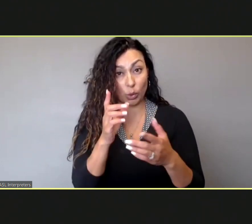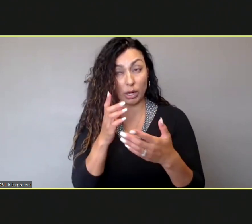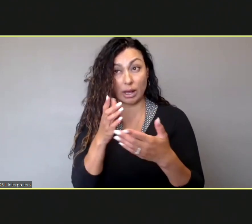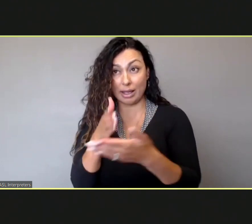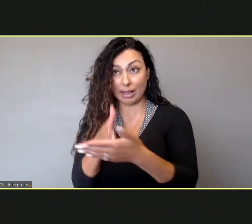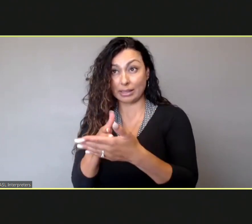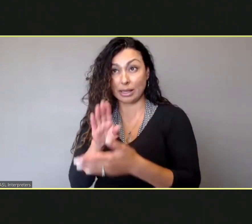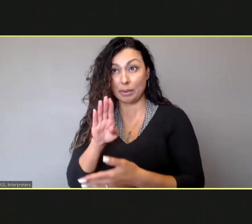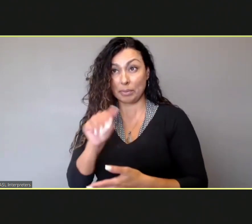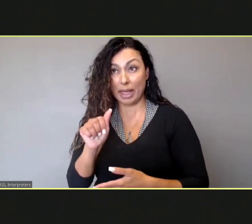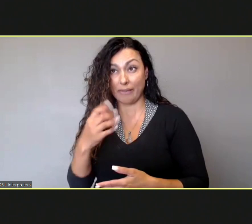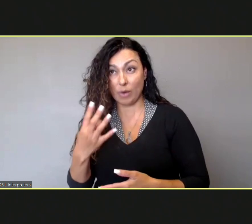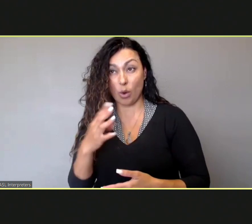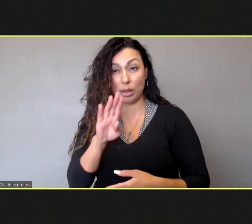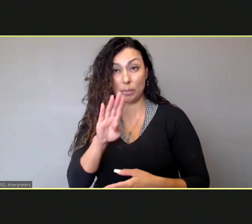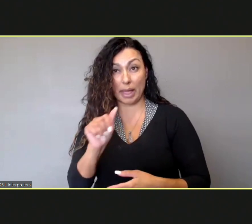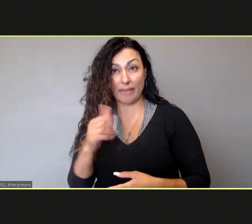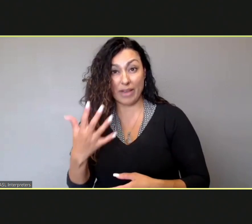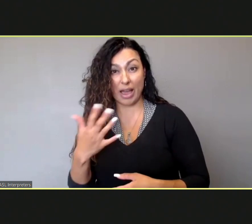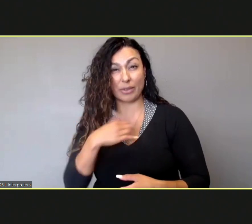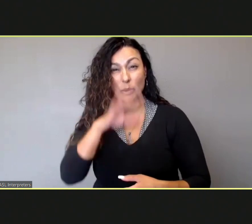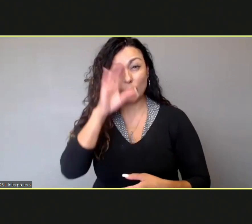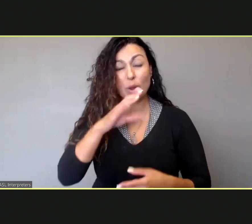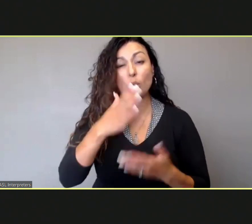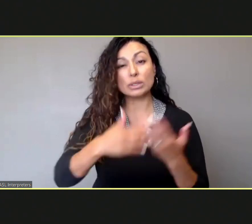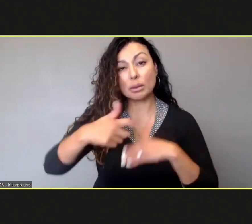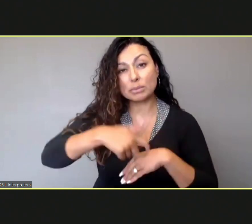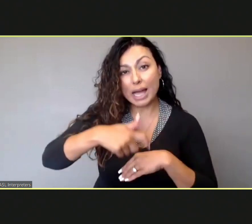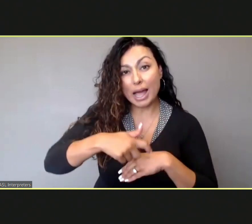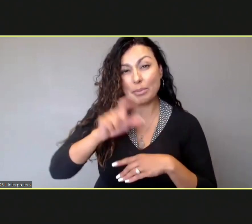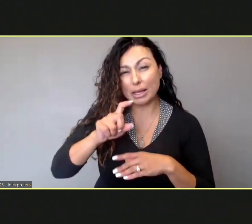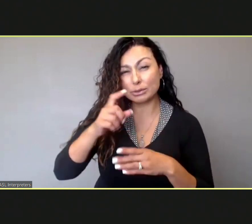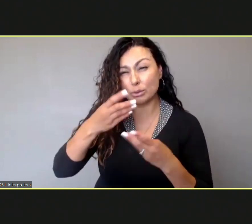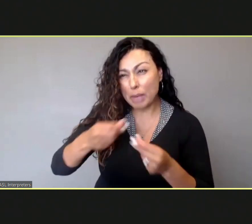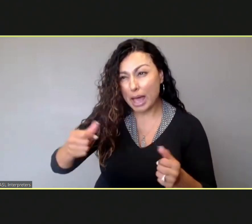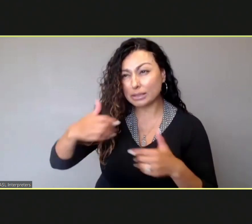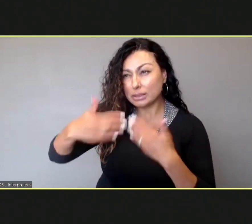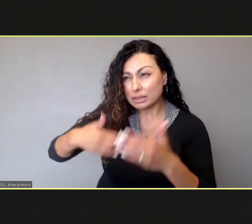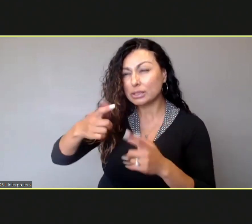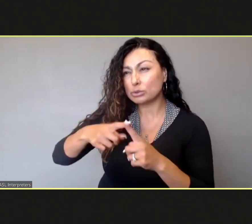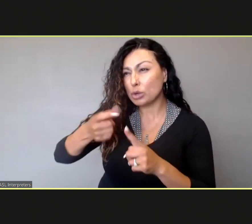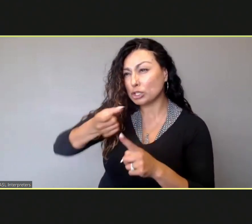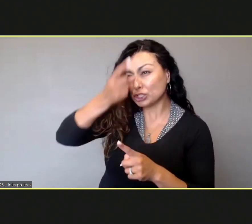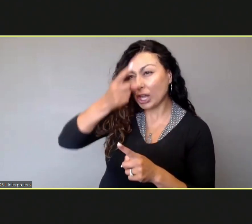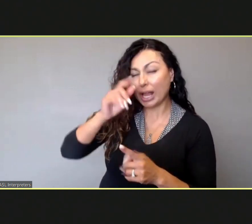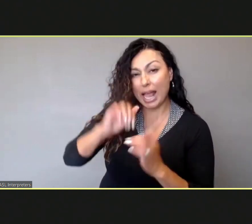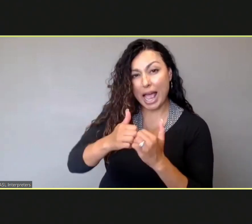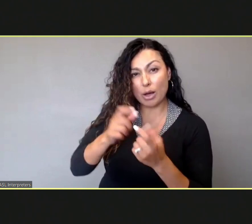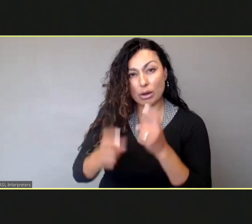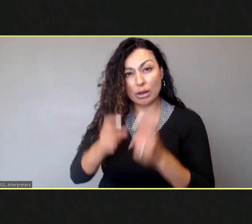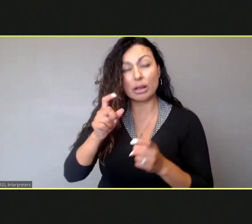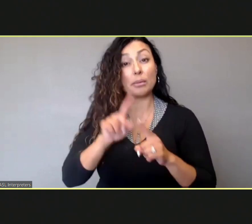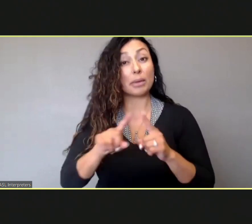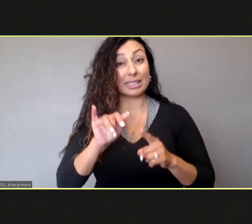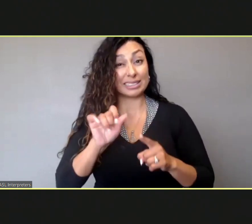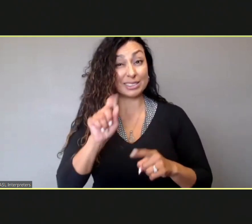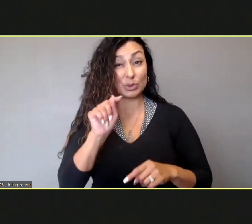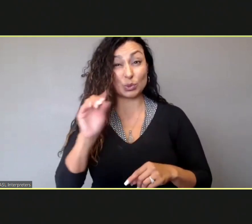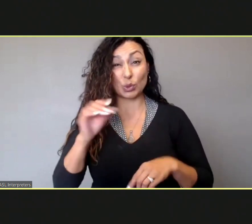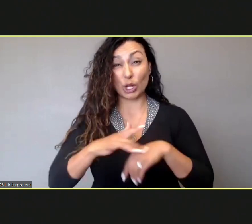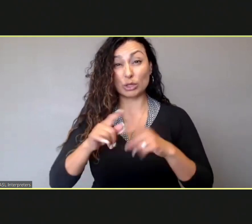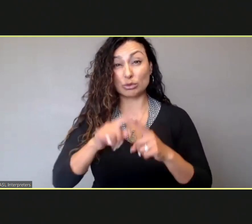BA.5 variants? We know some time has to pass in order to understand how the mutation works better, but is it too early to